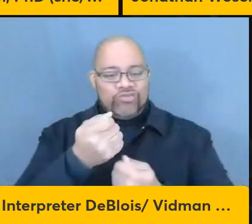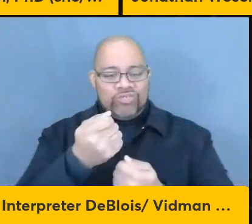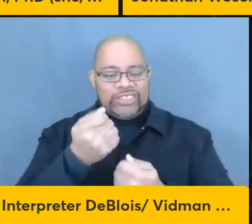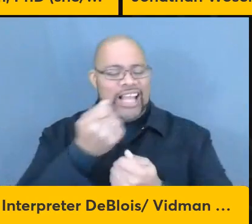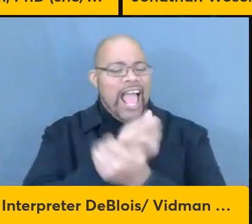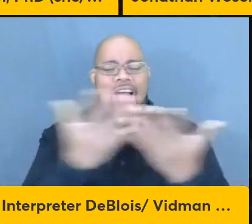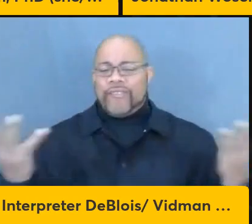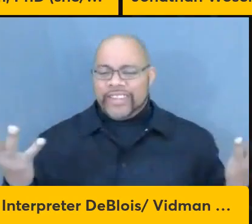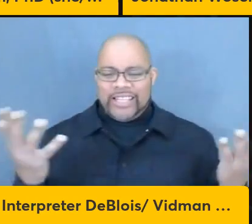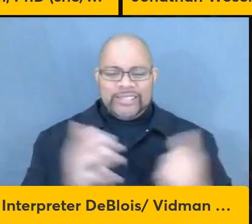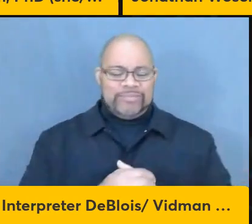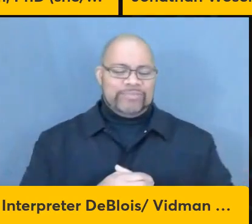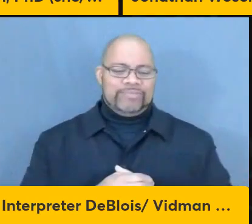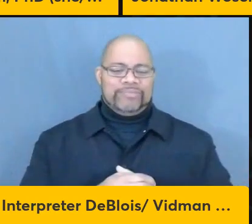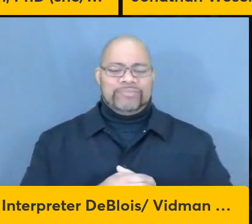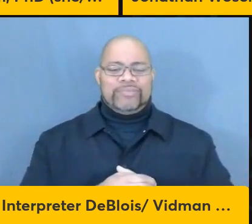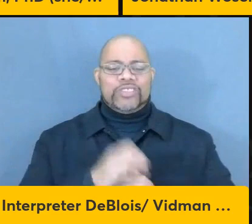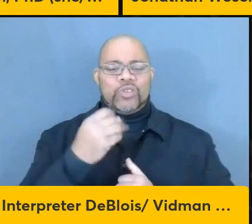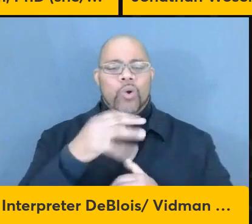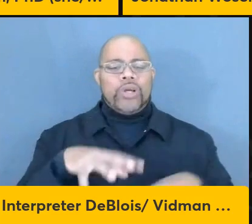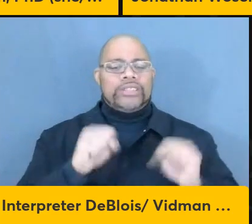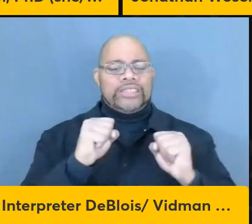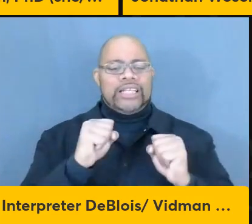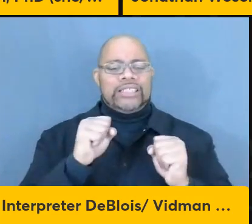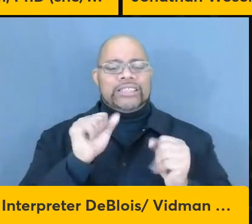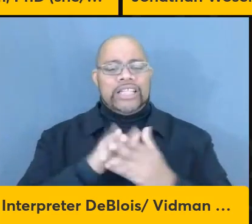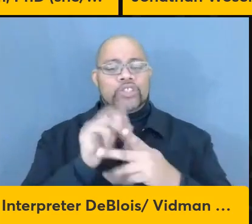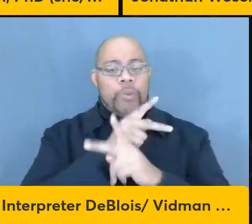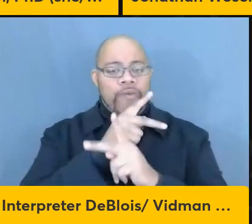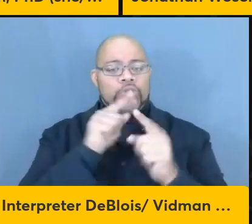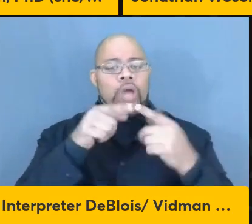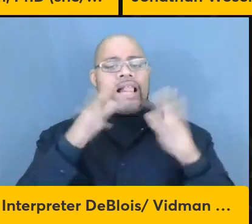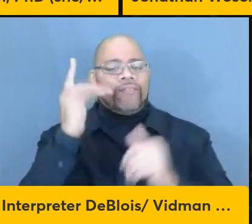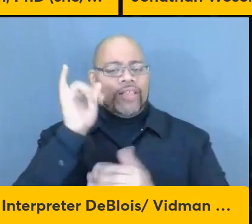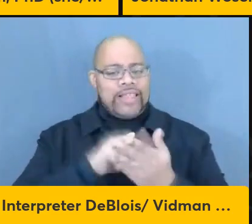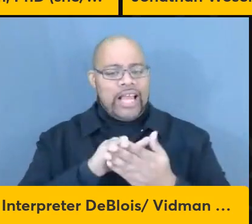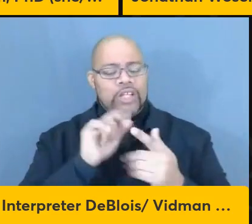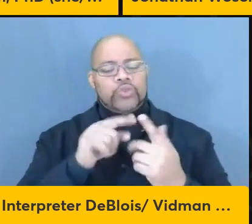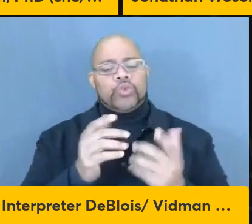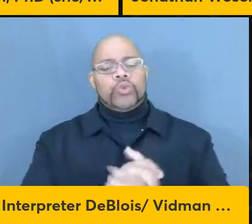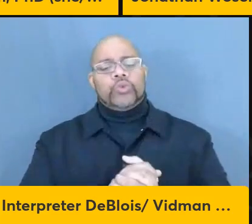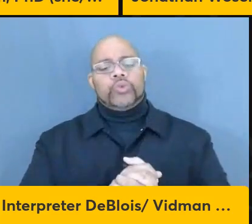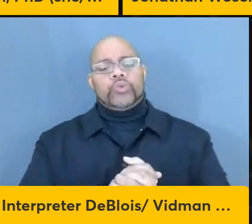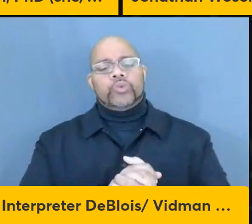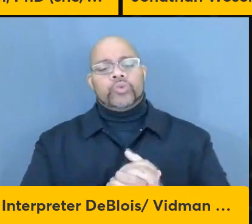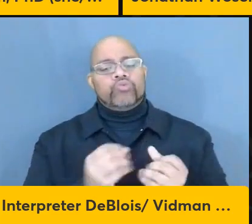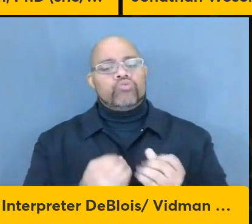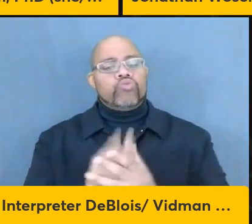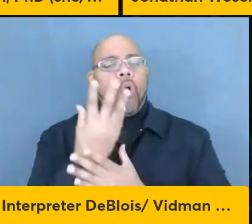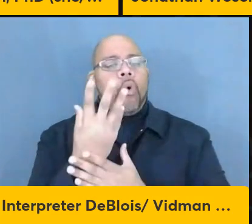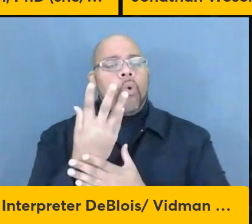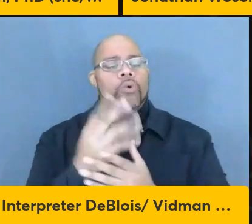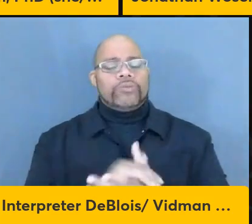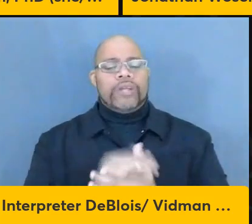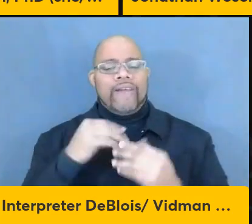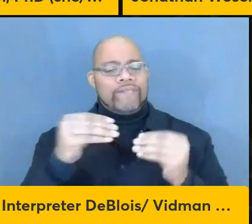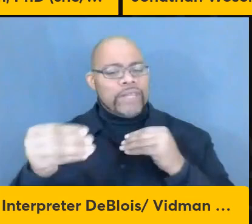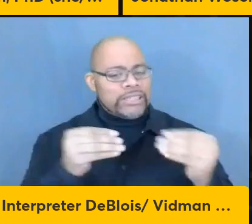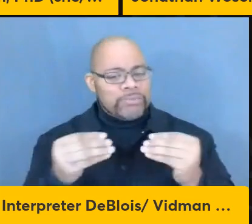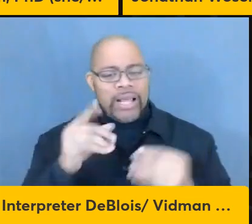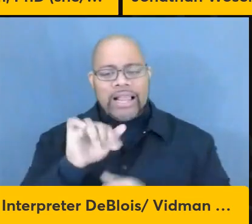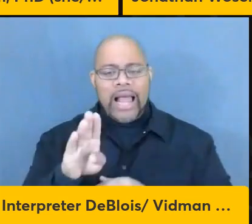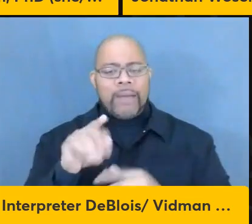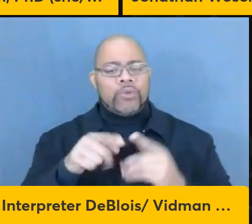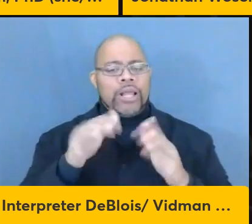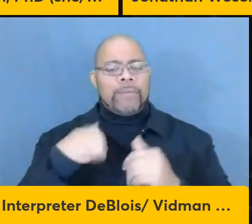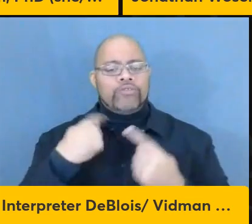everything. So it takes a type of supervisor to allow for that to kind of flourish. You need that flexibility in the lab to allow